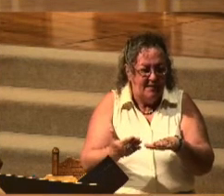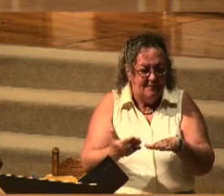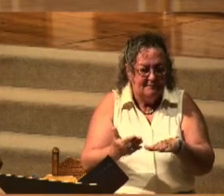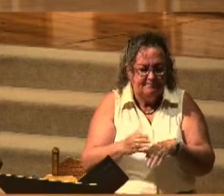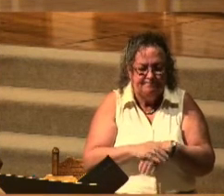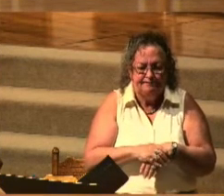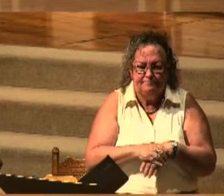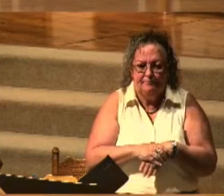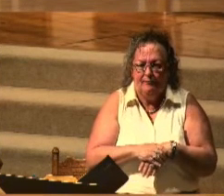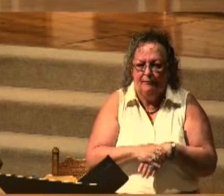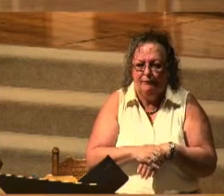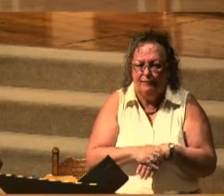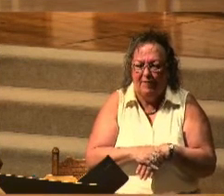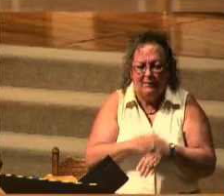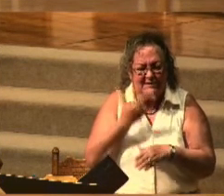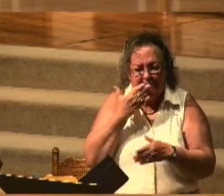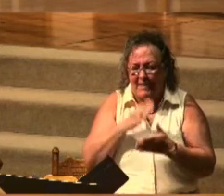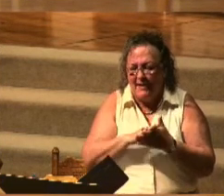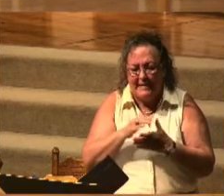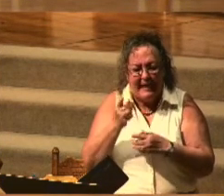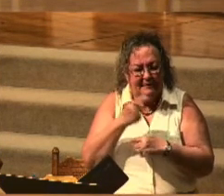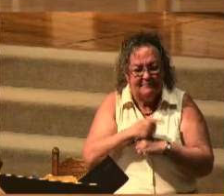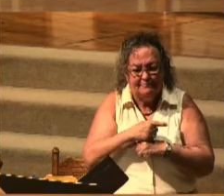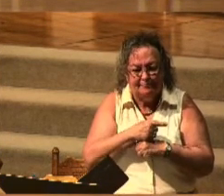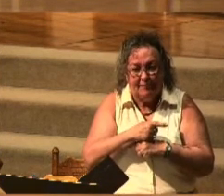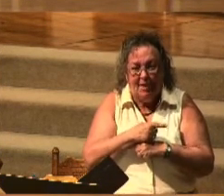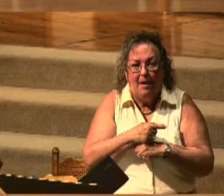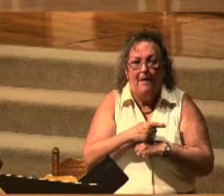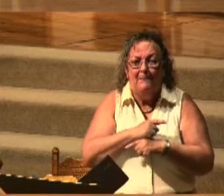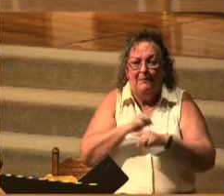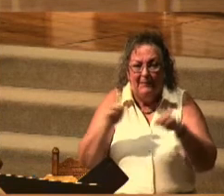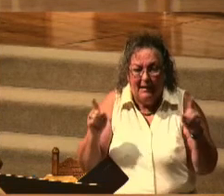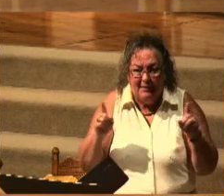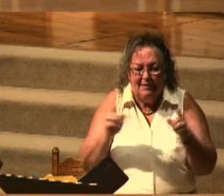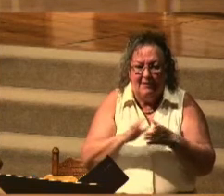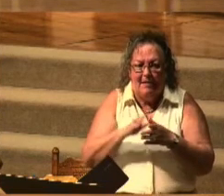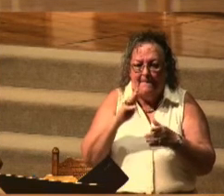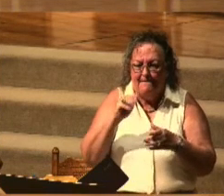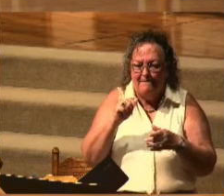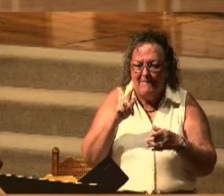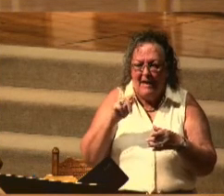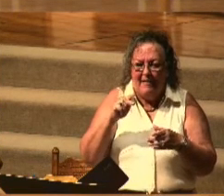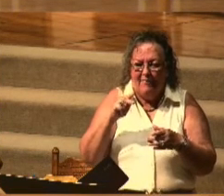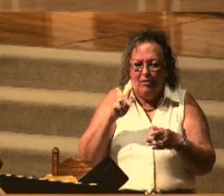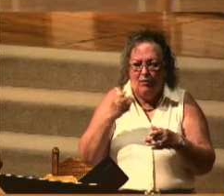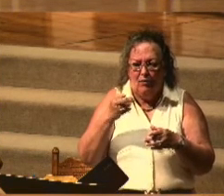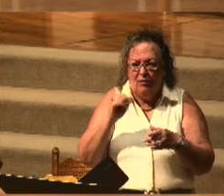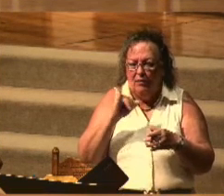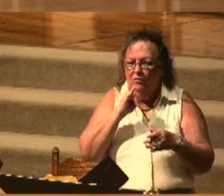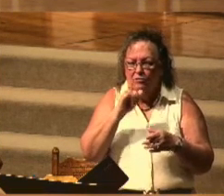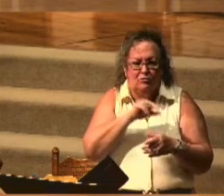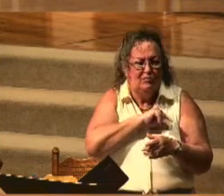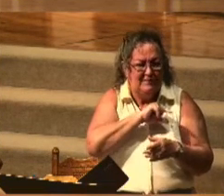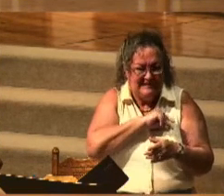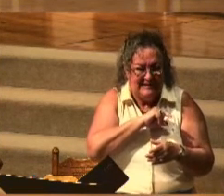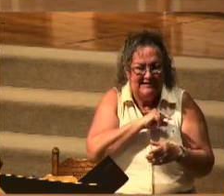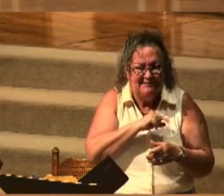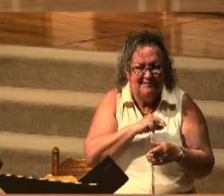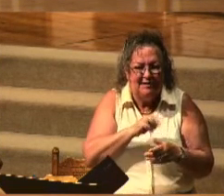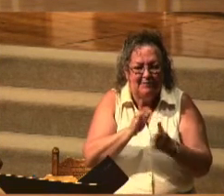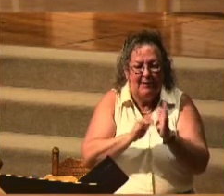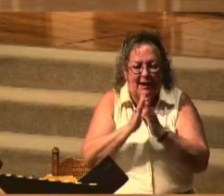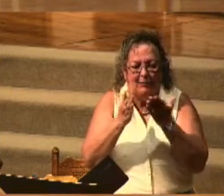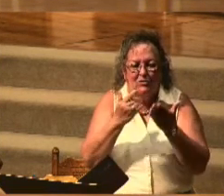Well, it was a bad day. But let me tell you something. Matthew was innocent, and the Bible